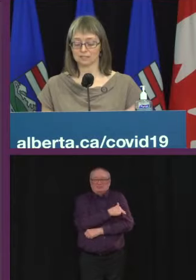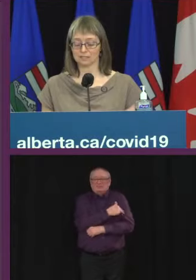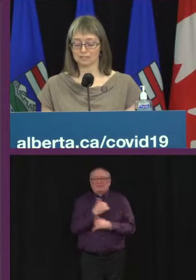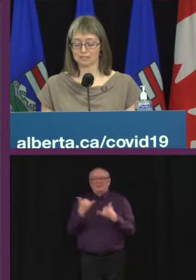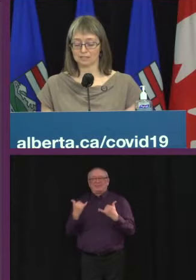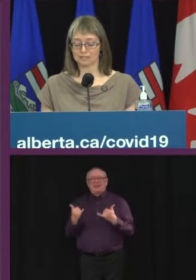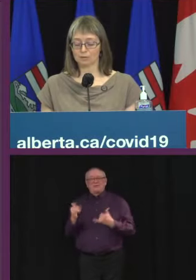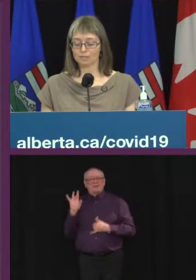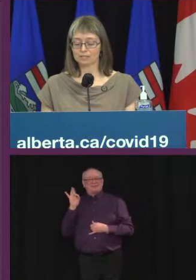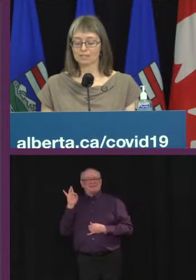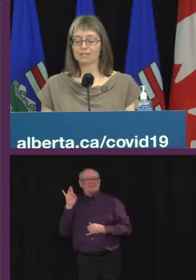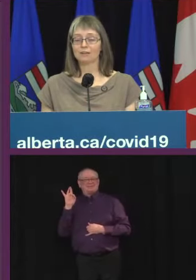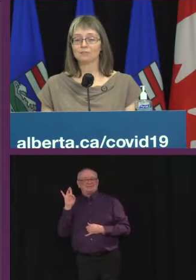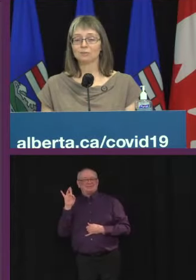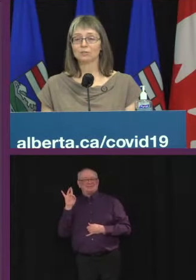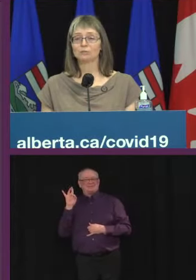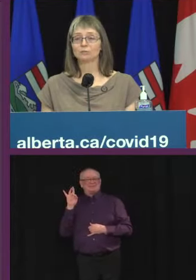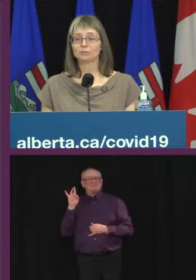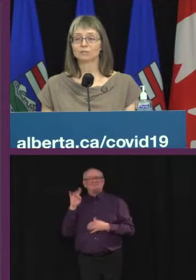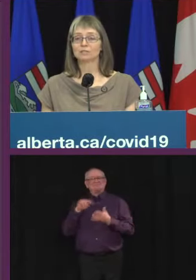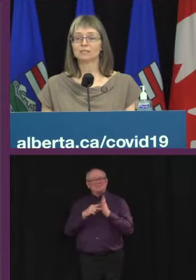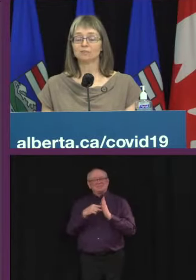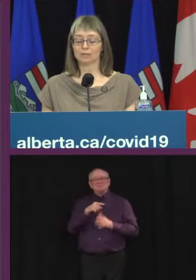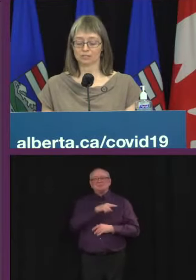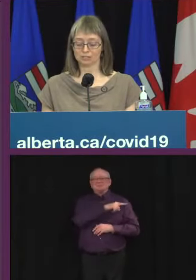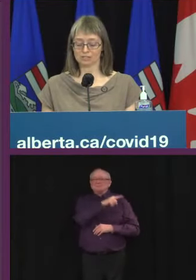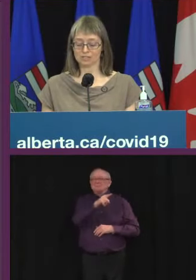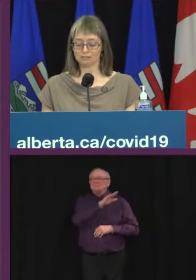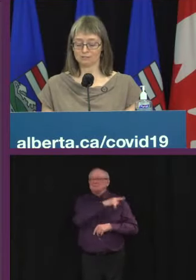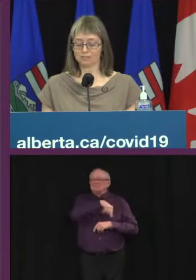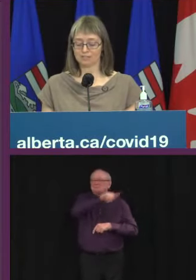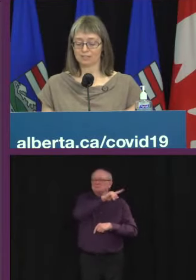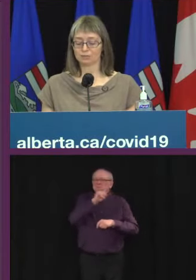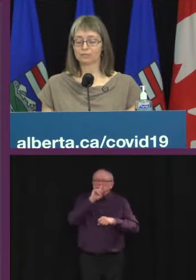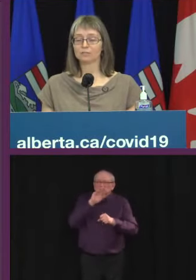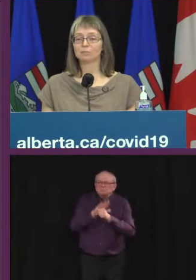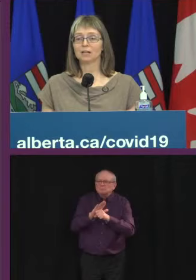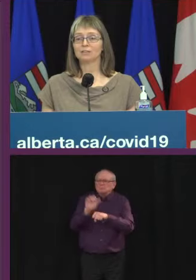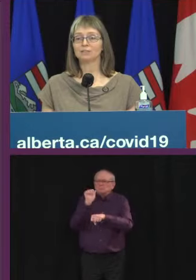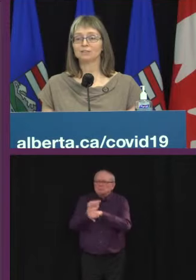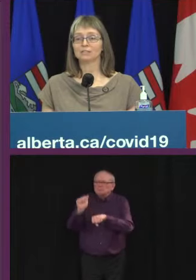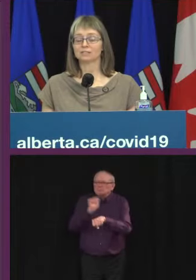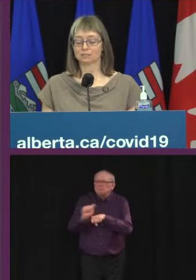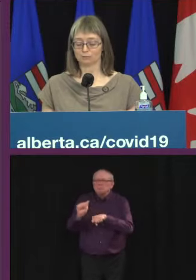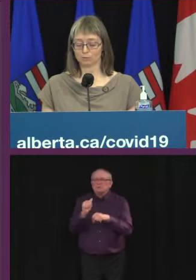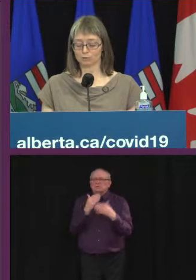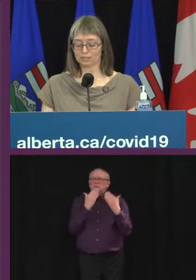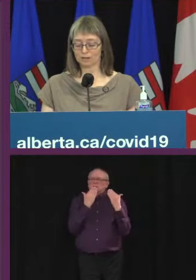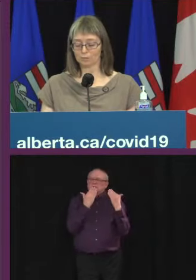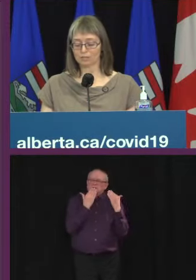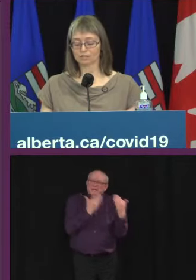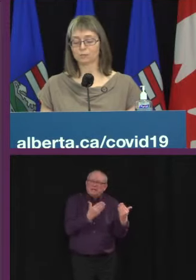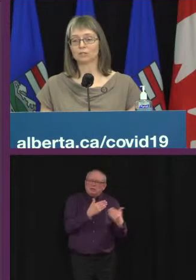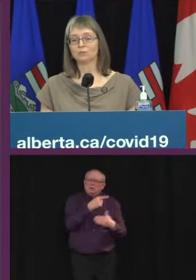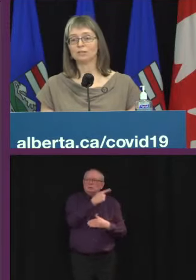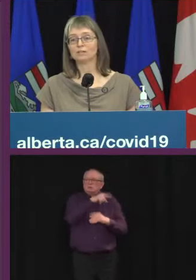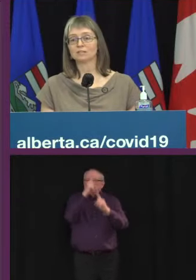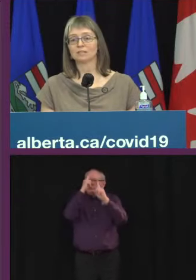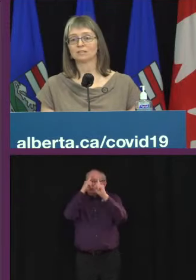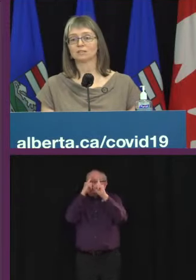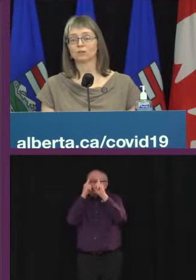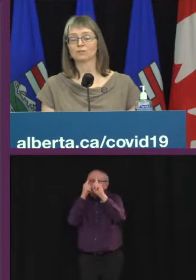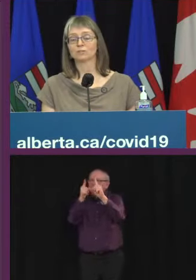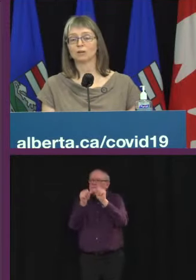province. I want to thank everyone who has worked to keep patients safe, as well as apply the learnings from early outbreaks to acute